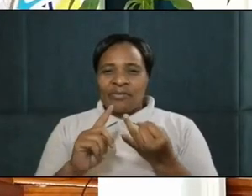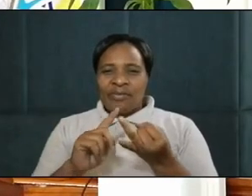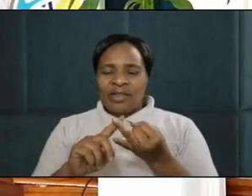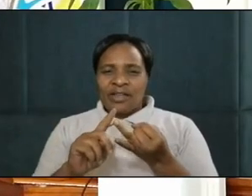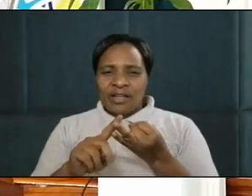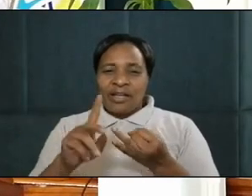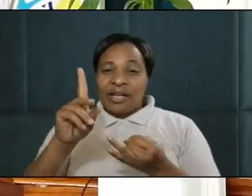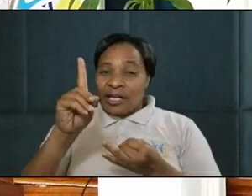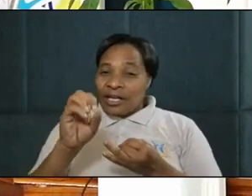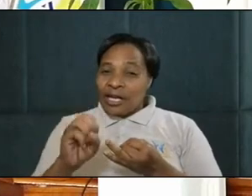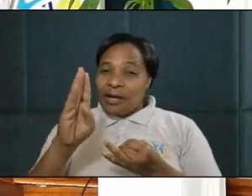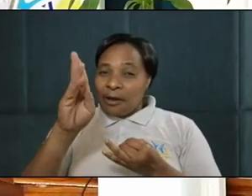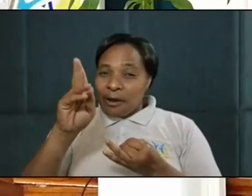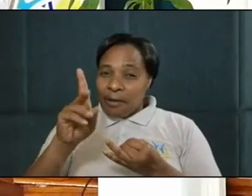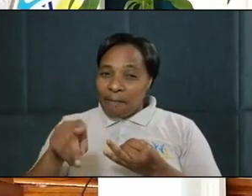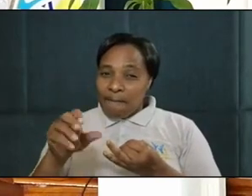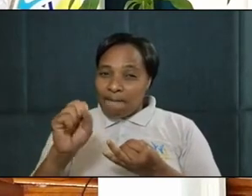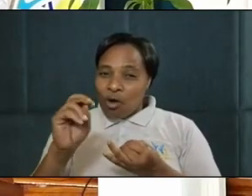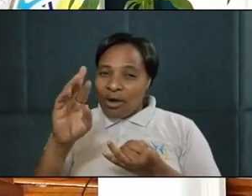Deborah.